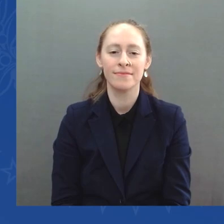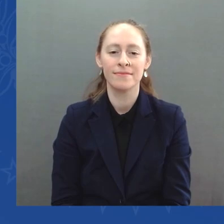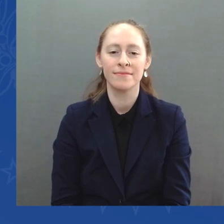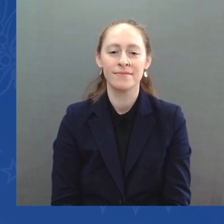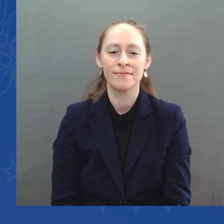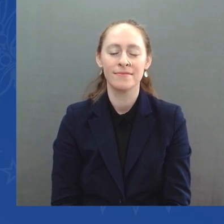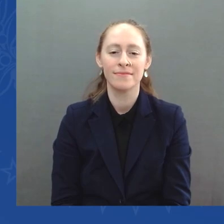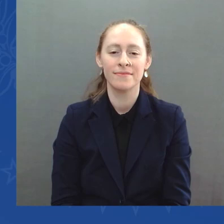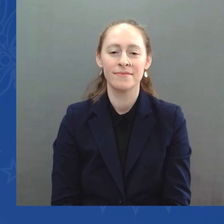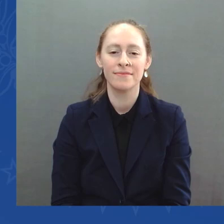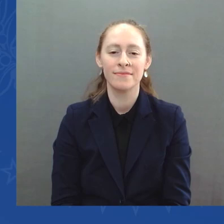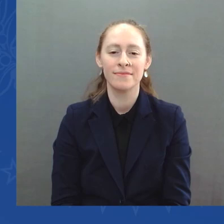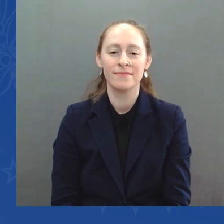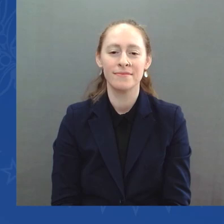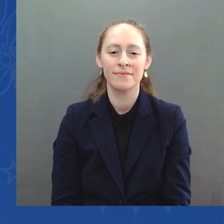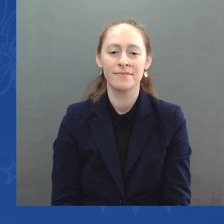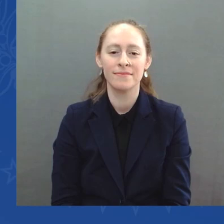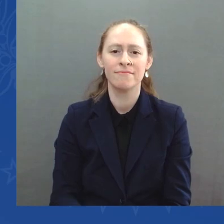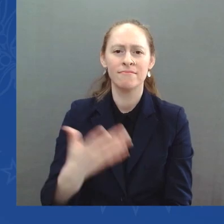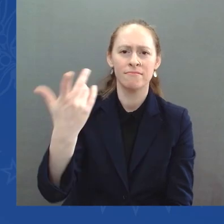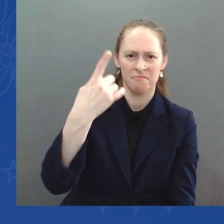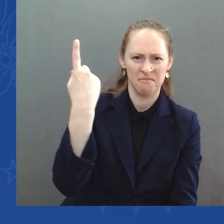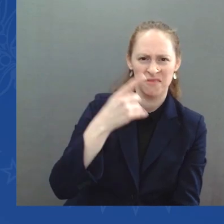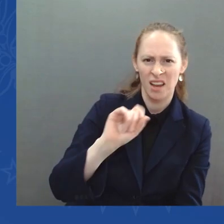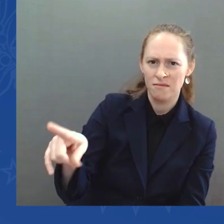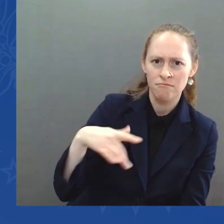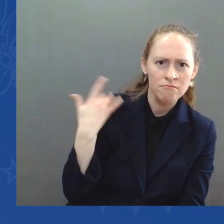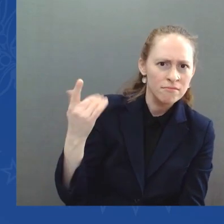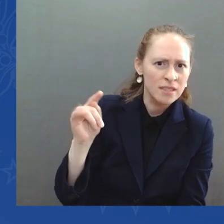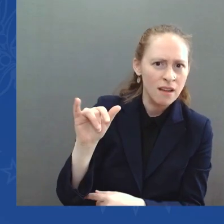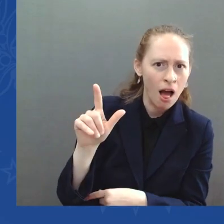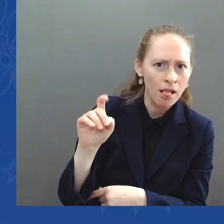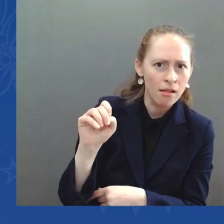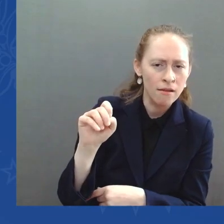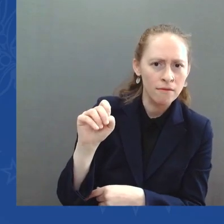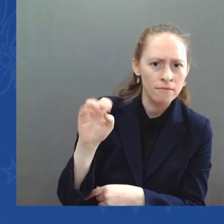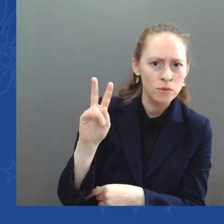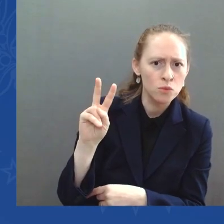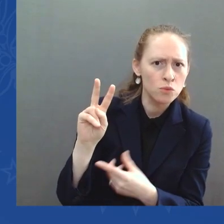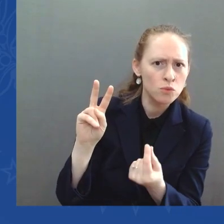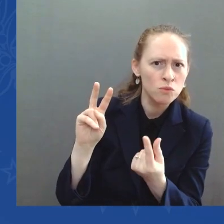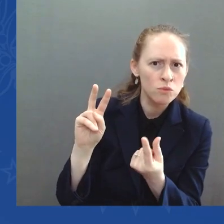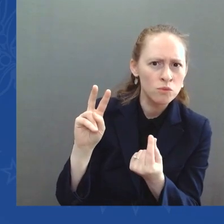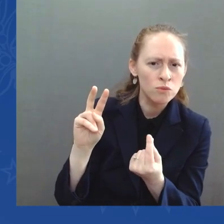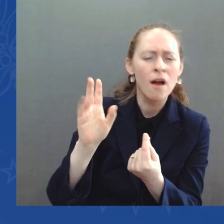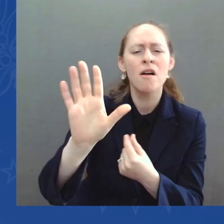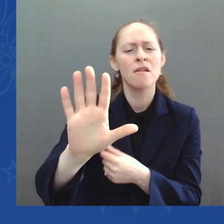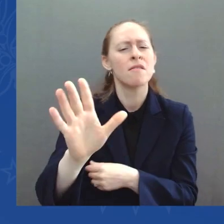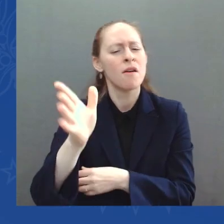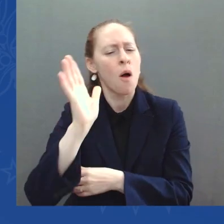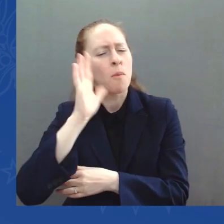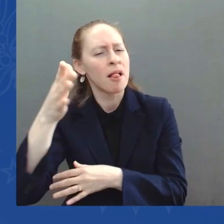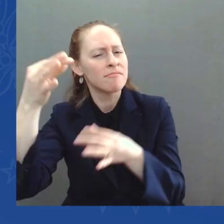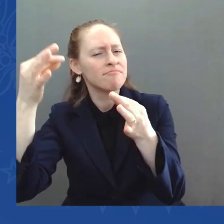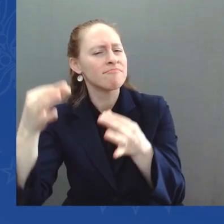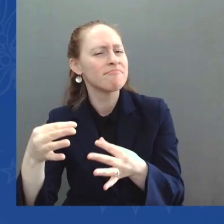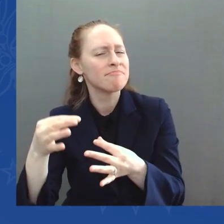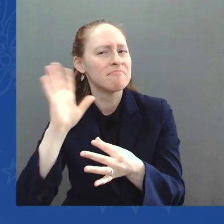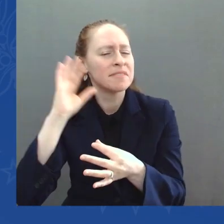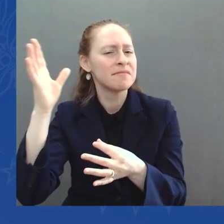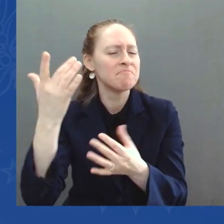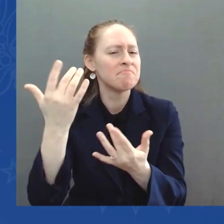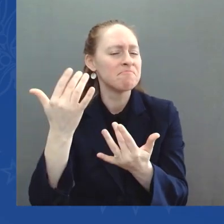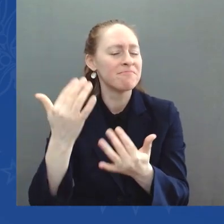What did President Zelensky tell you about between rich and poor countries on vaccination will impact your the fight against COVID